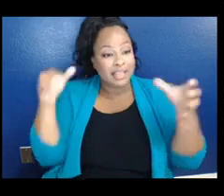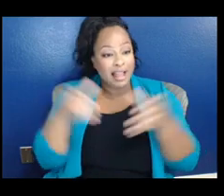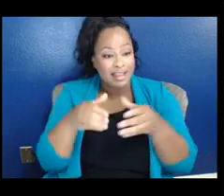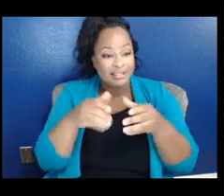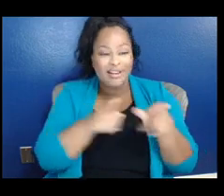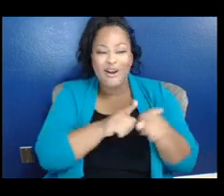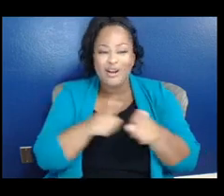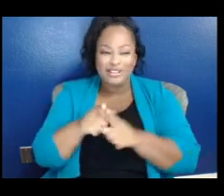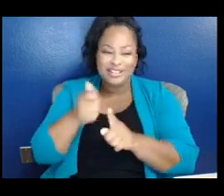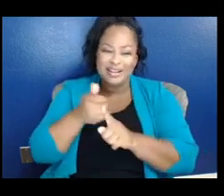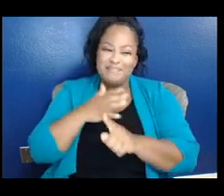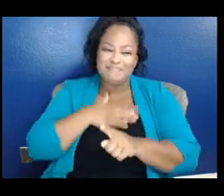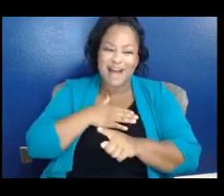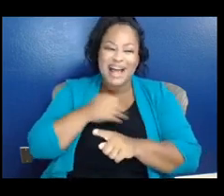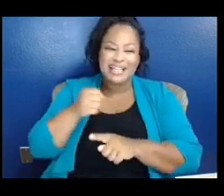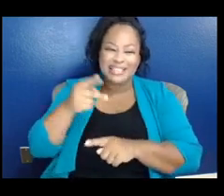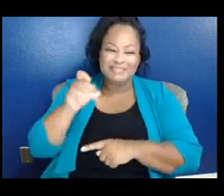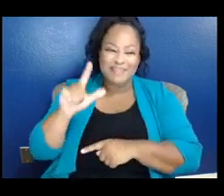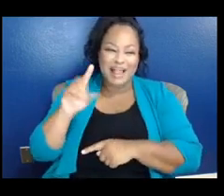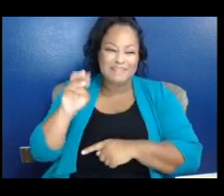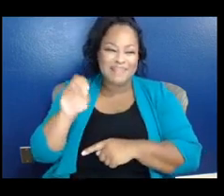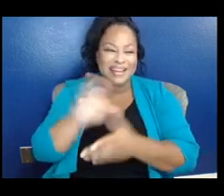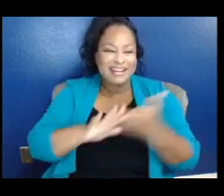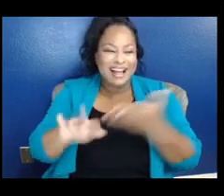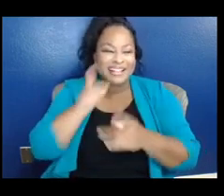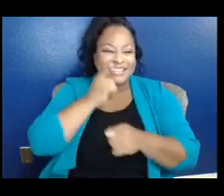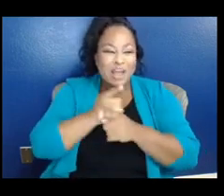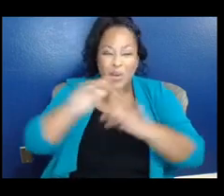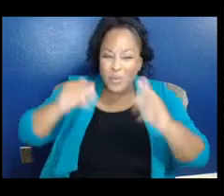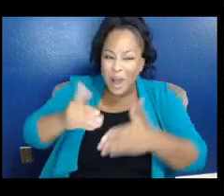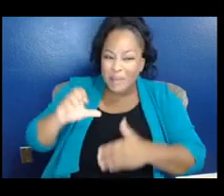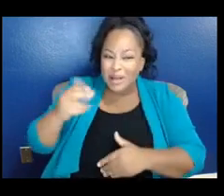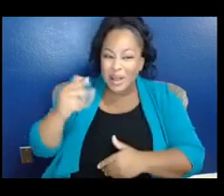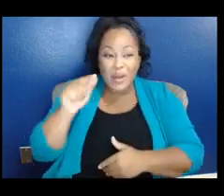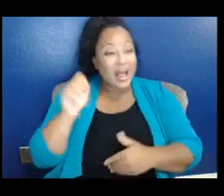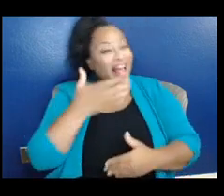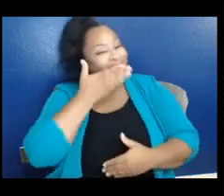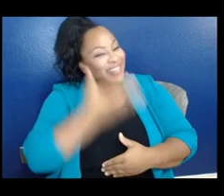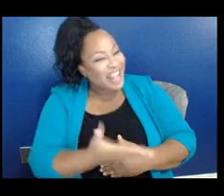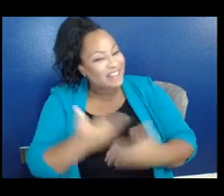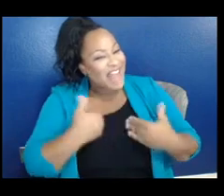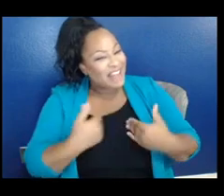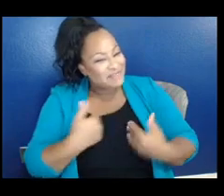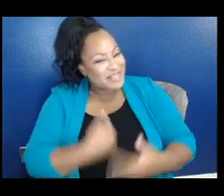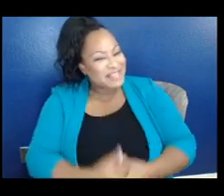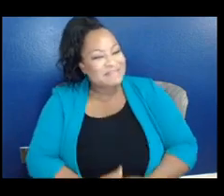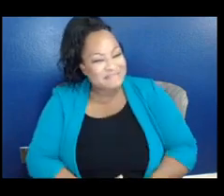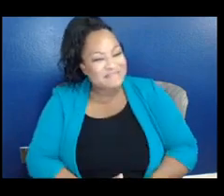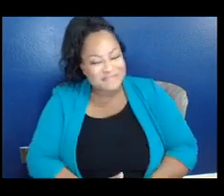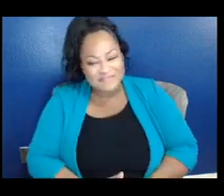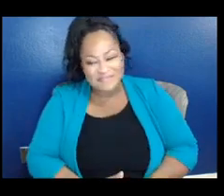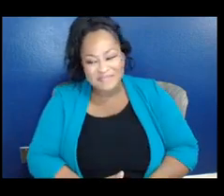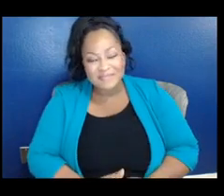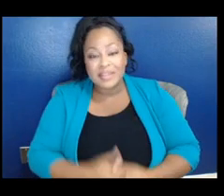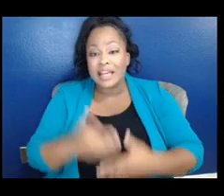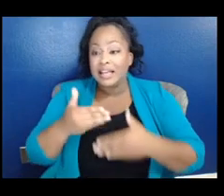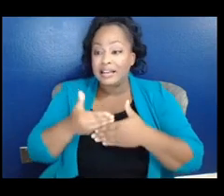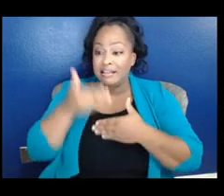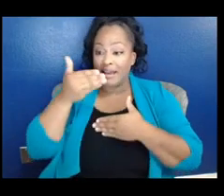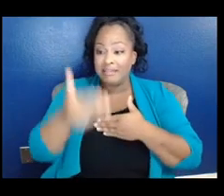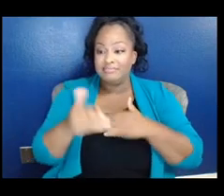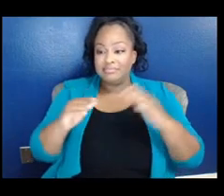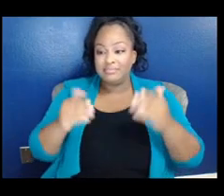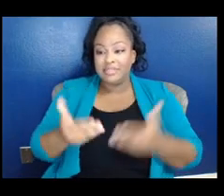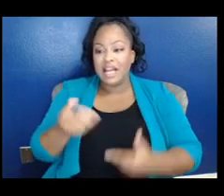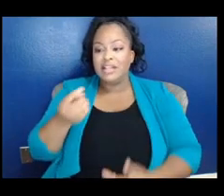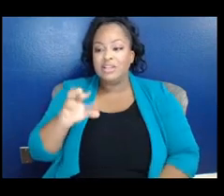Collective. And also, she's my Spelman College sister. Welcome, Chloe. Thank you for having me, Erica. Next, I'd